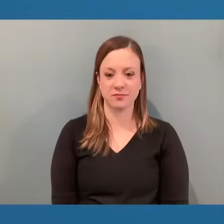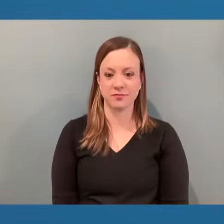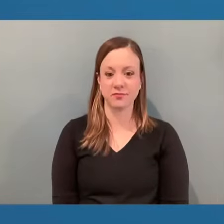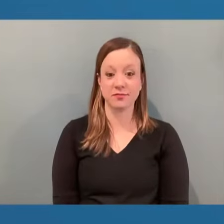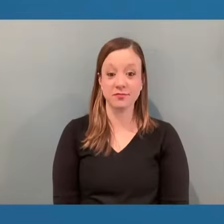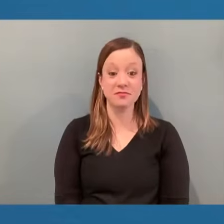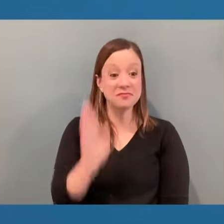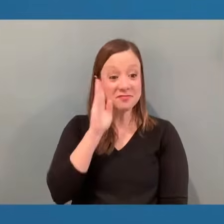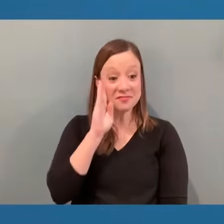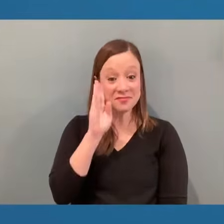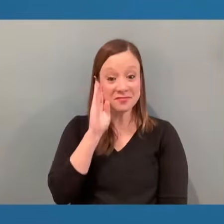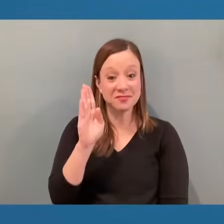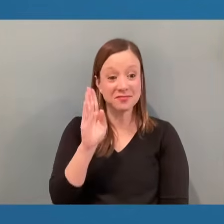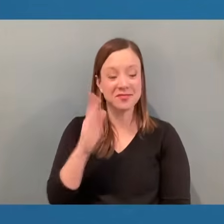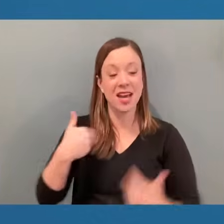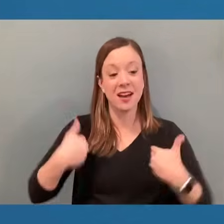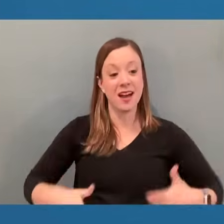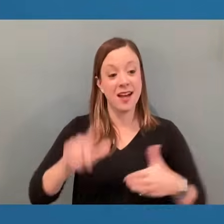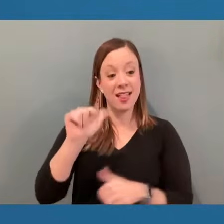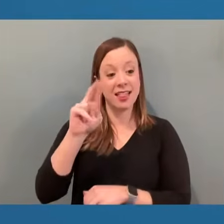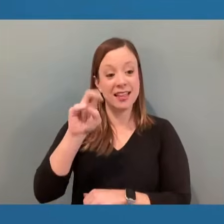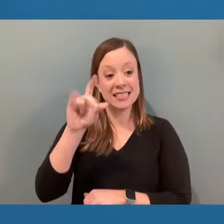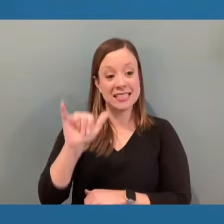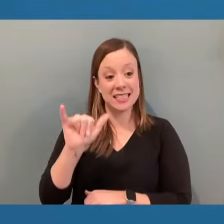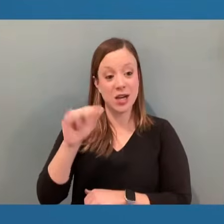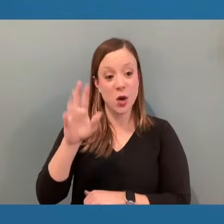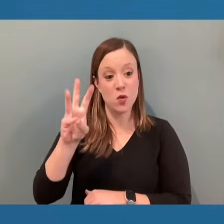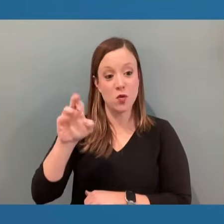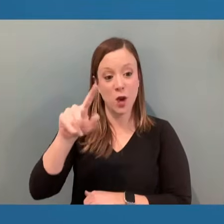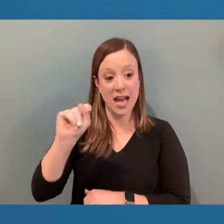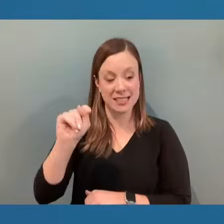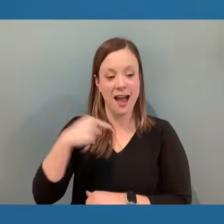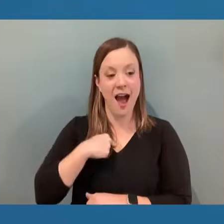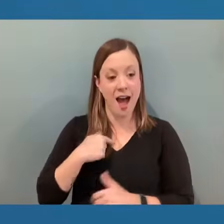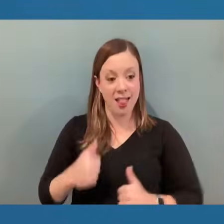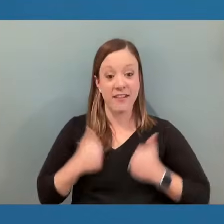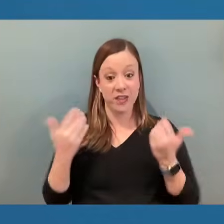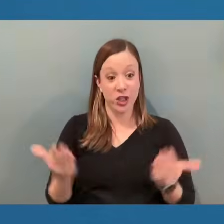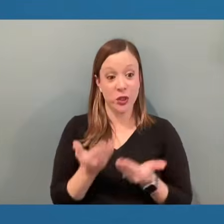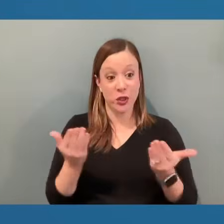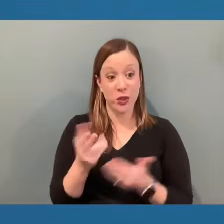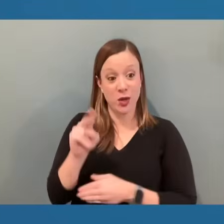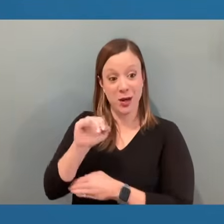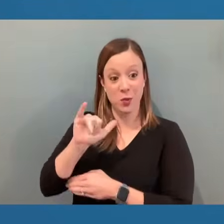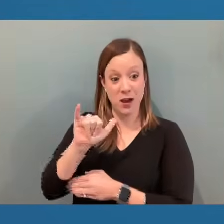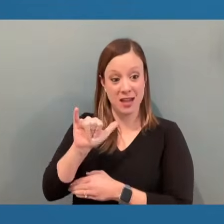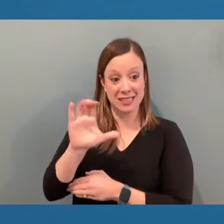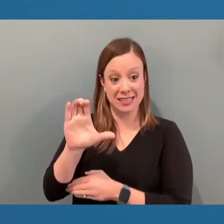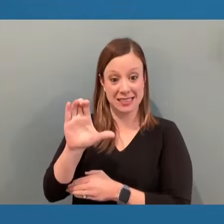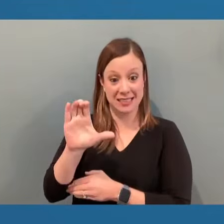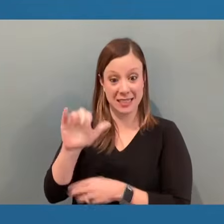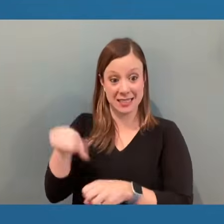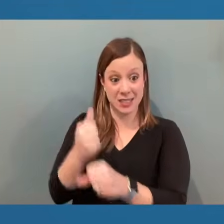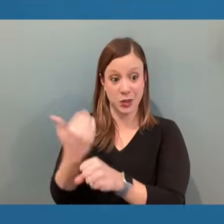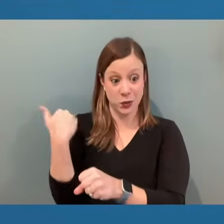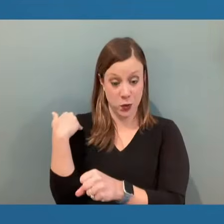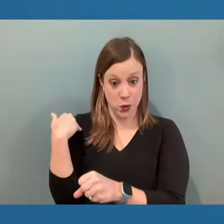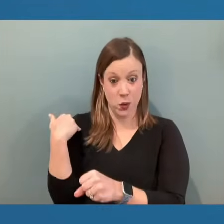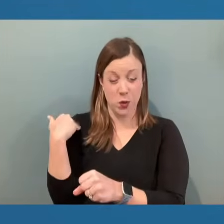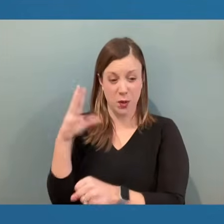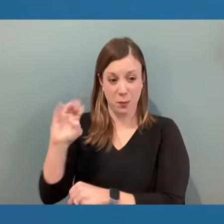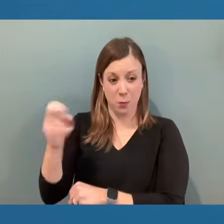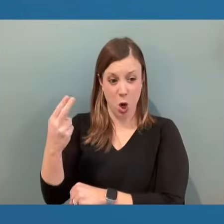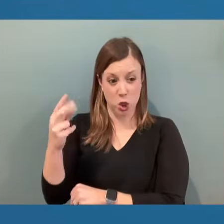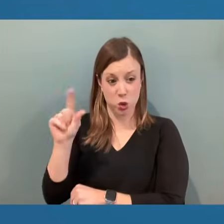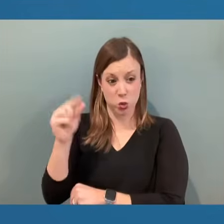Hi, everybody. My name is Lindsay Wright. I live here in New York City. 10 years ago, in March